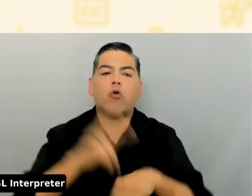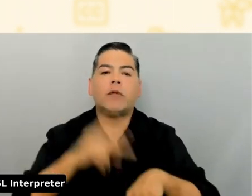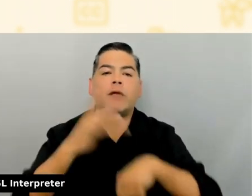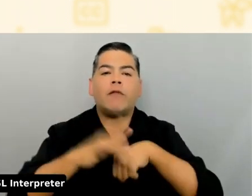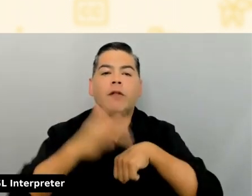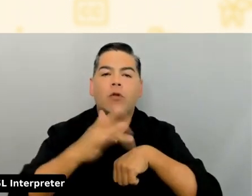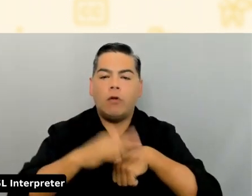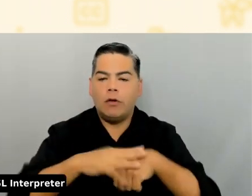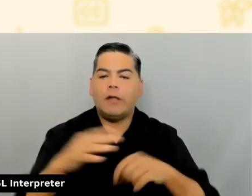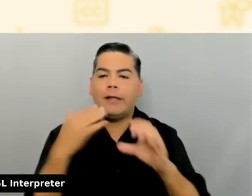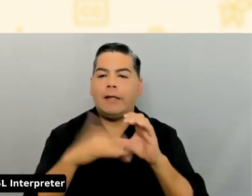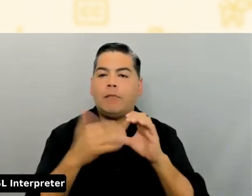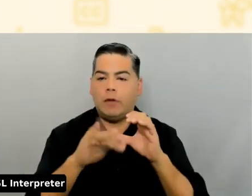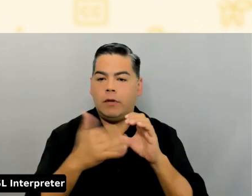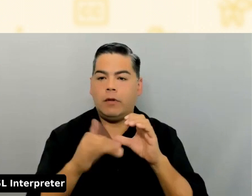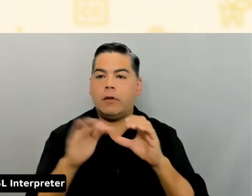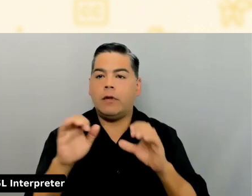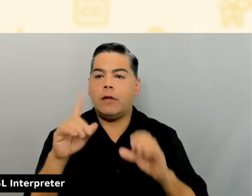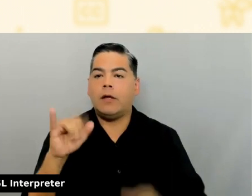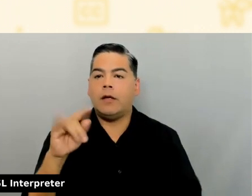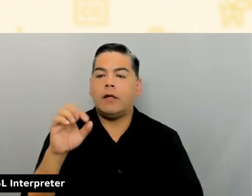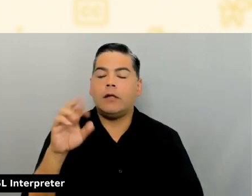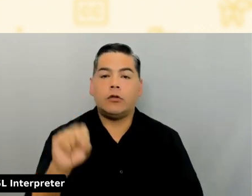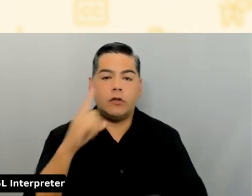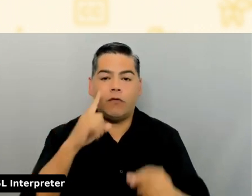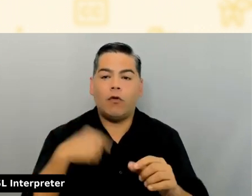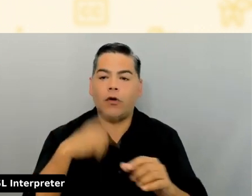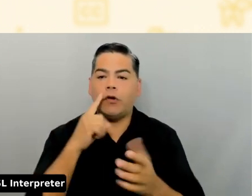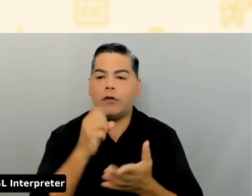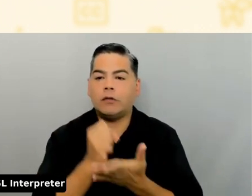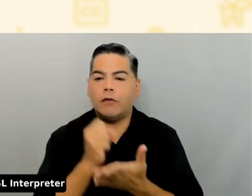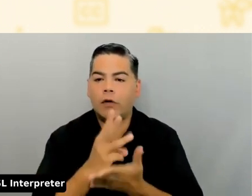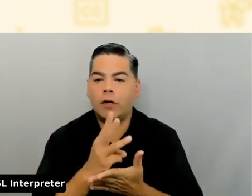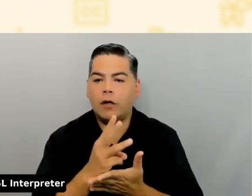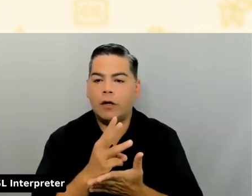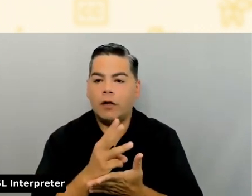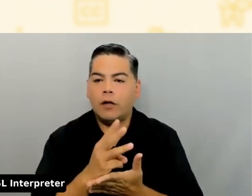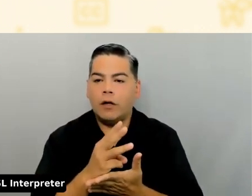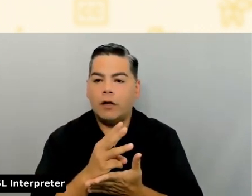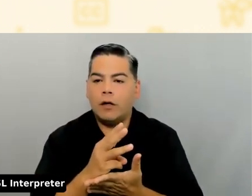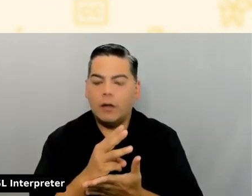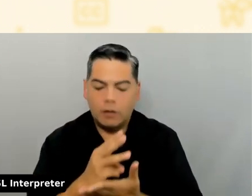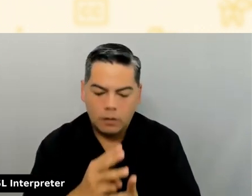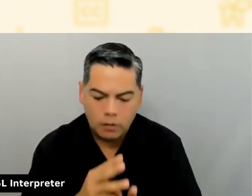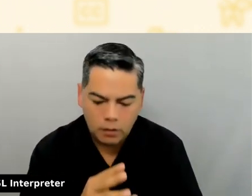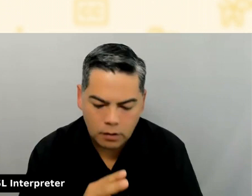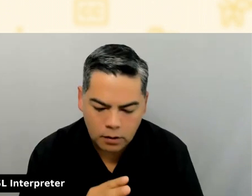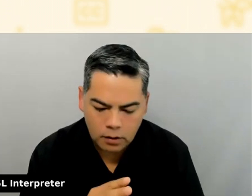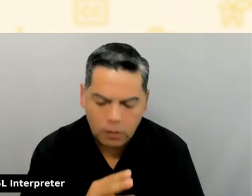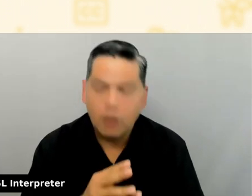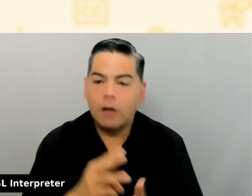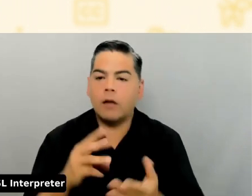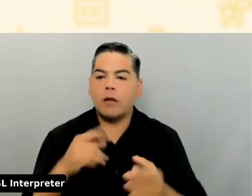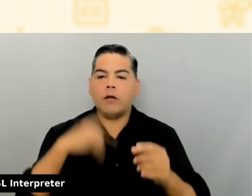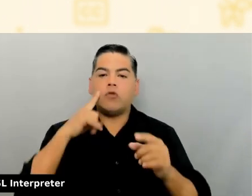email editors, in text editors of your email software. You can the ordered list is usually a bullet button,